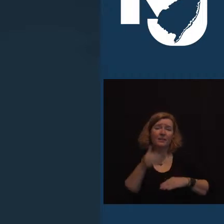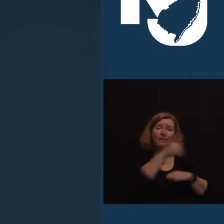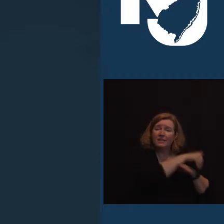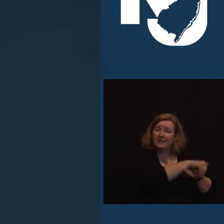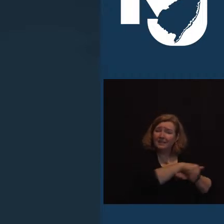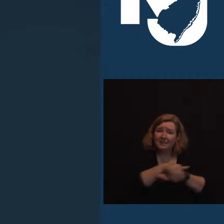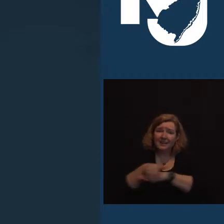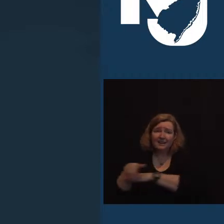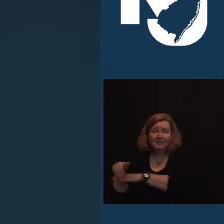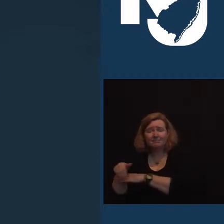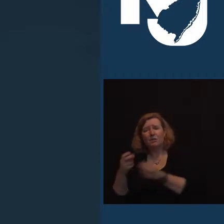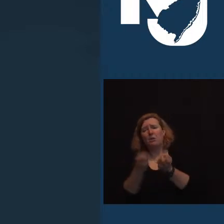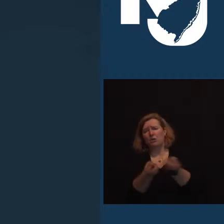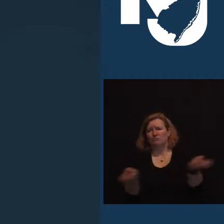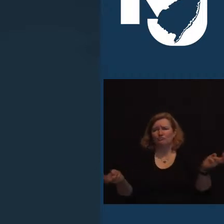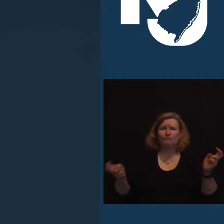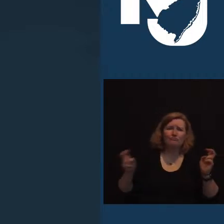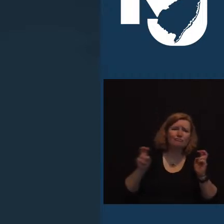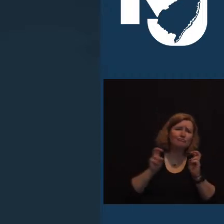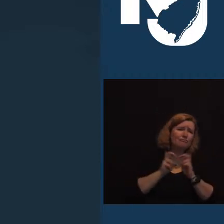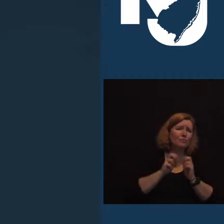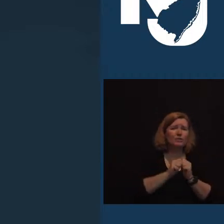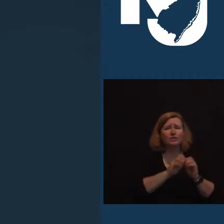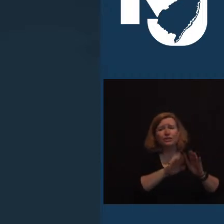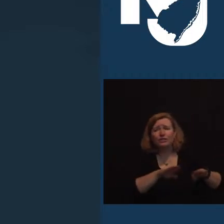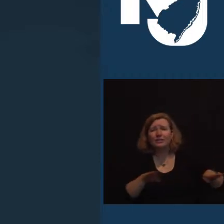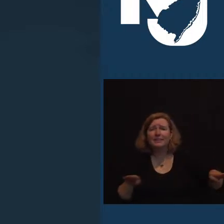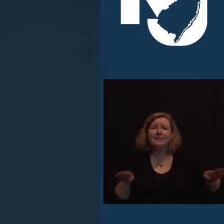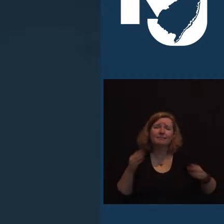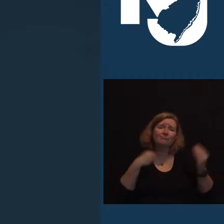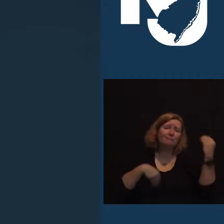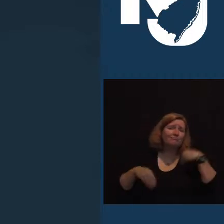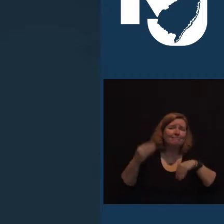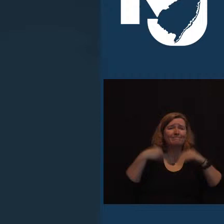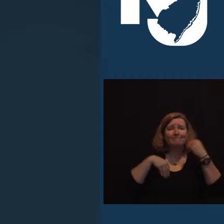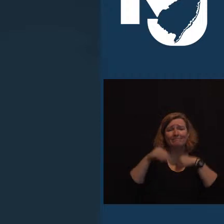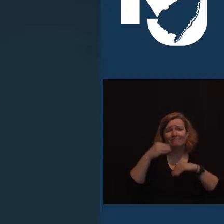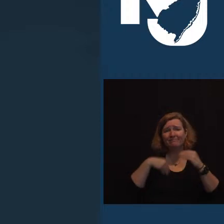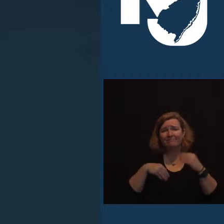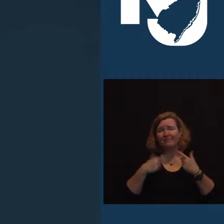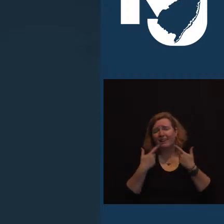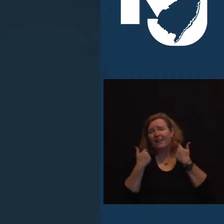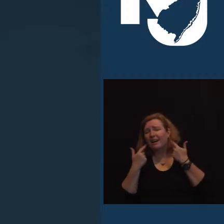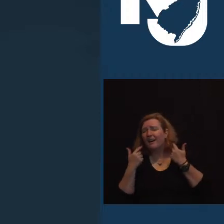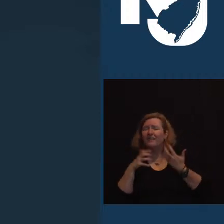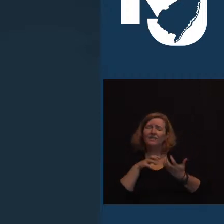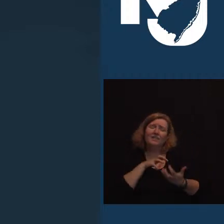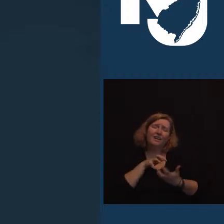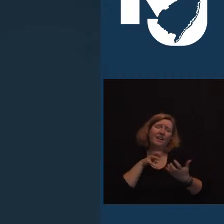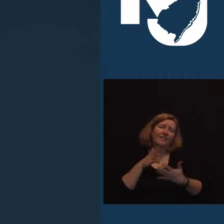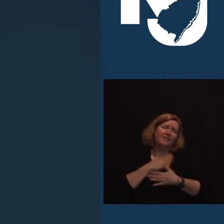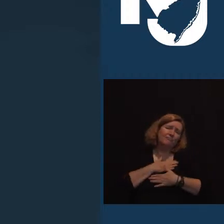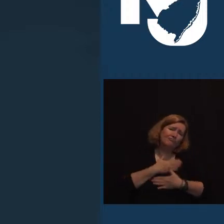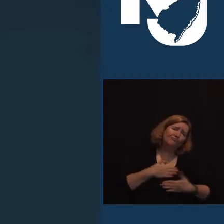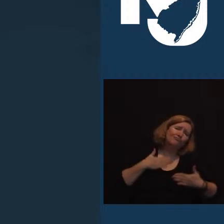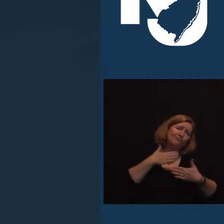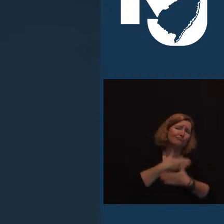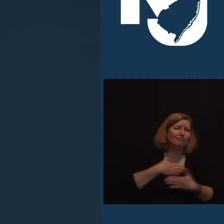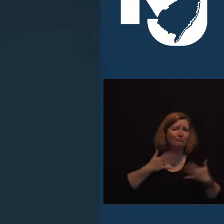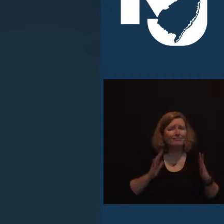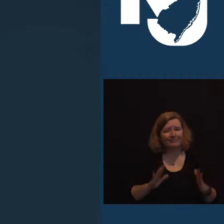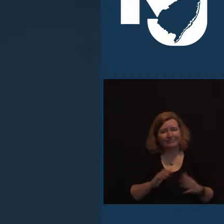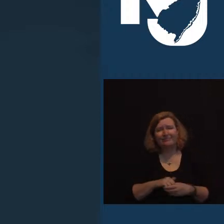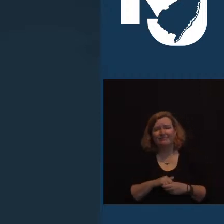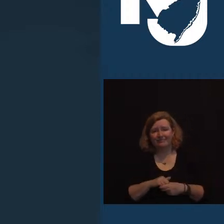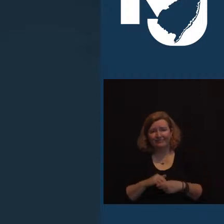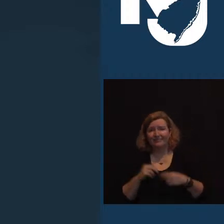where her infectious sense of humor and laugh would make anyone's troubles disappear. She now leaves